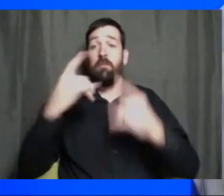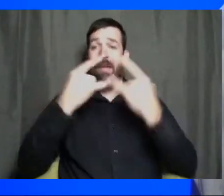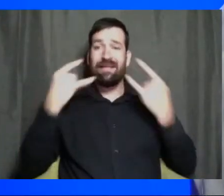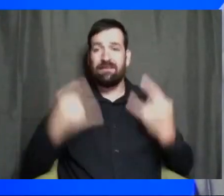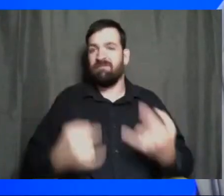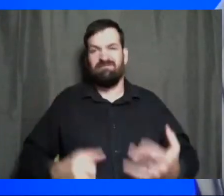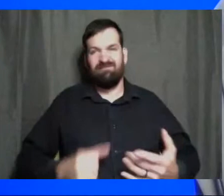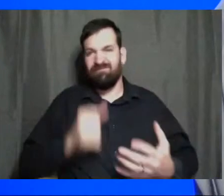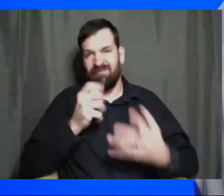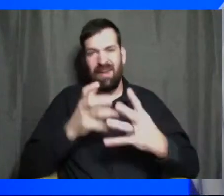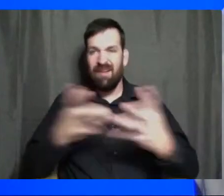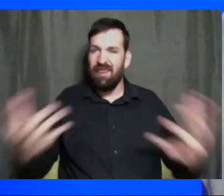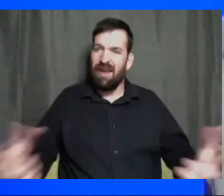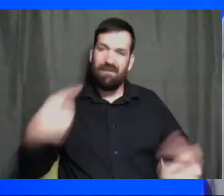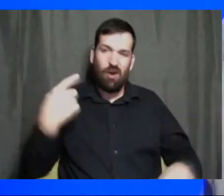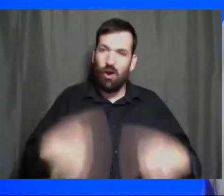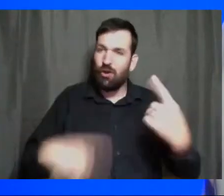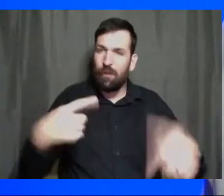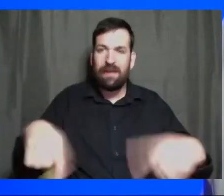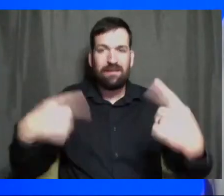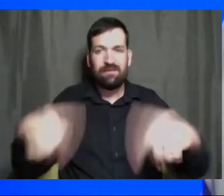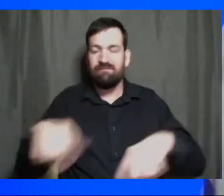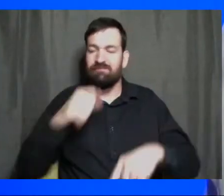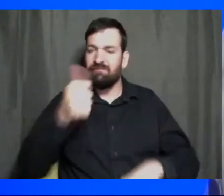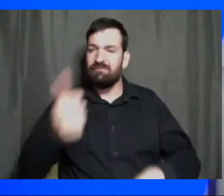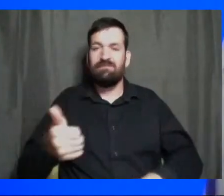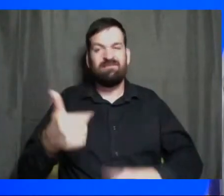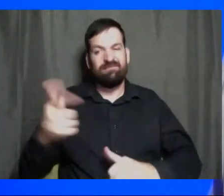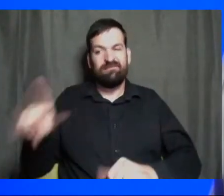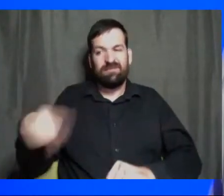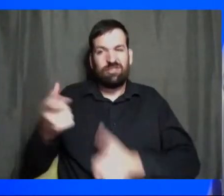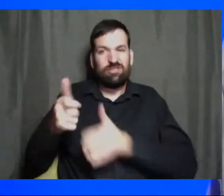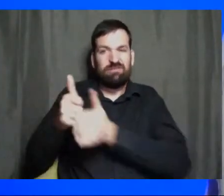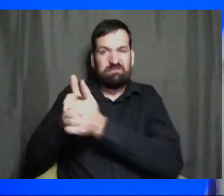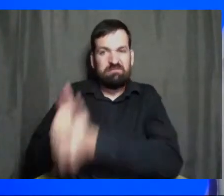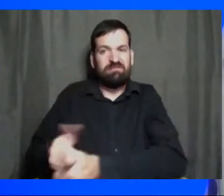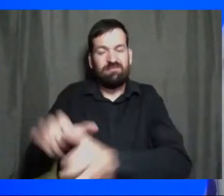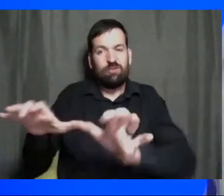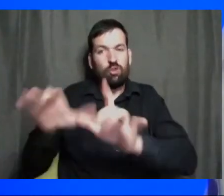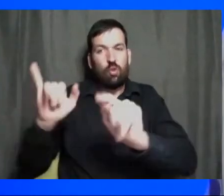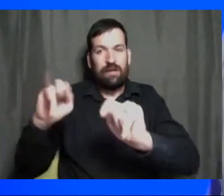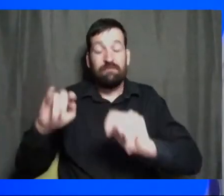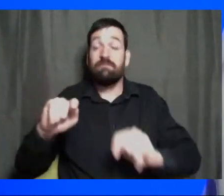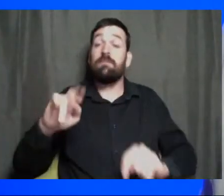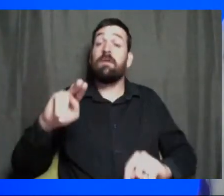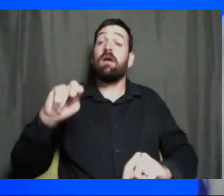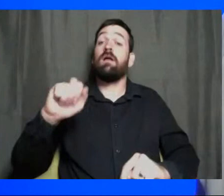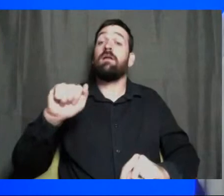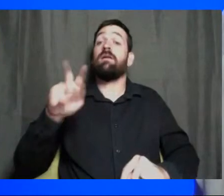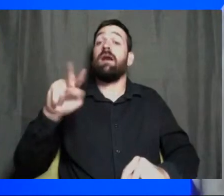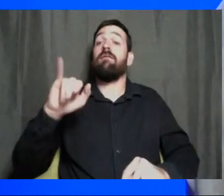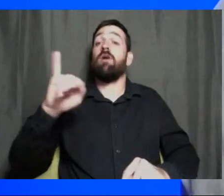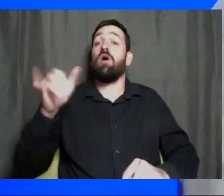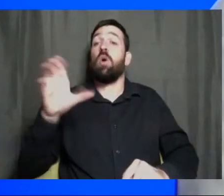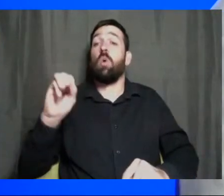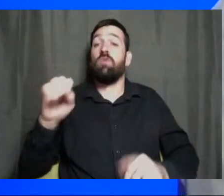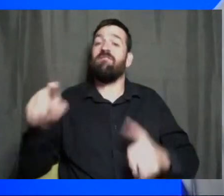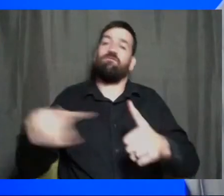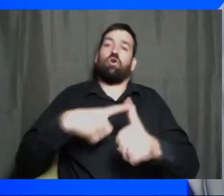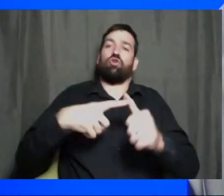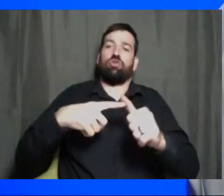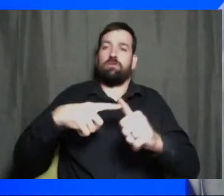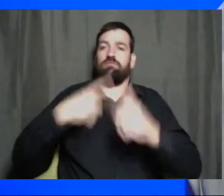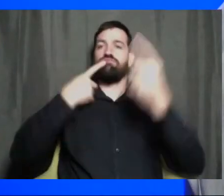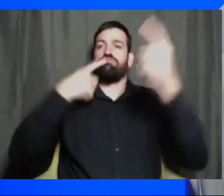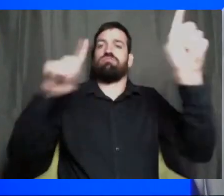argument about it. They do it. And so the Navajos, for instance, were the very first to reach the 70% mark, and